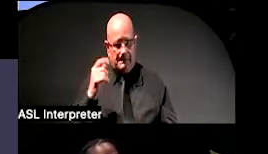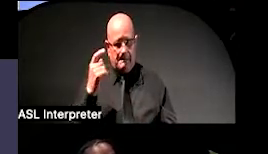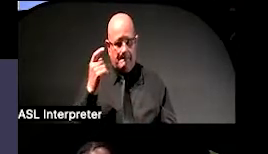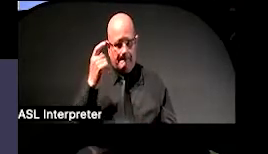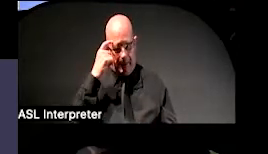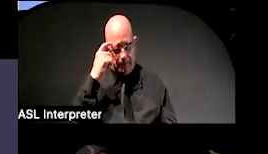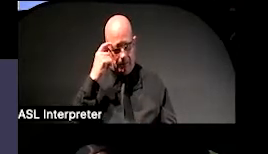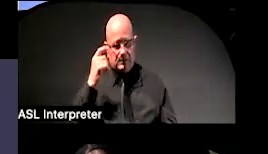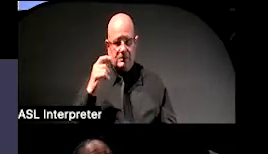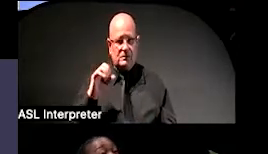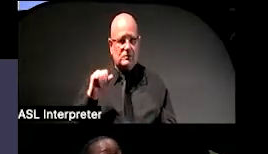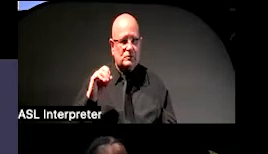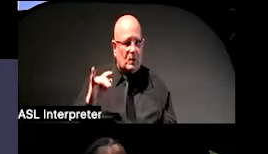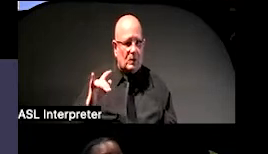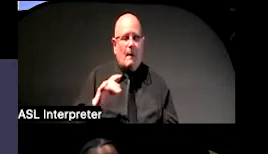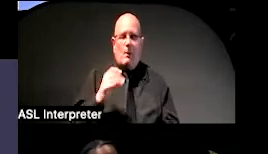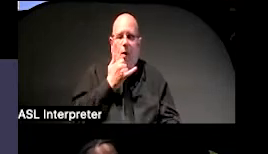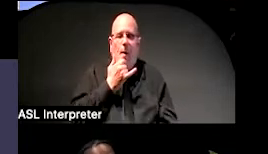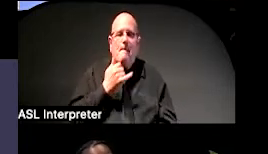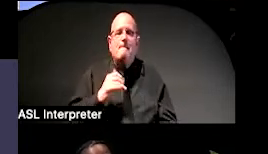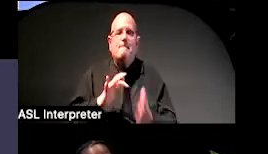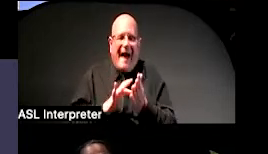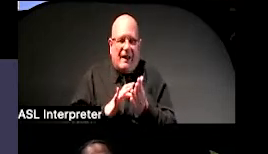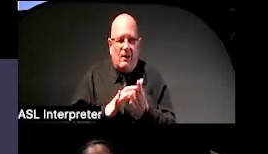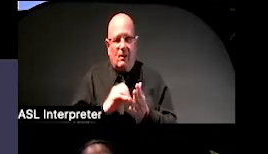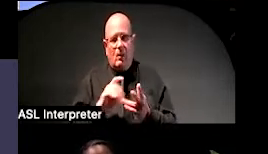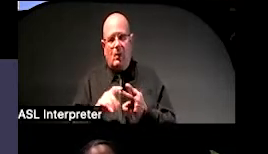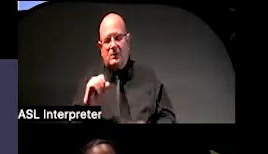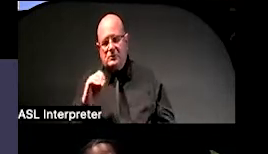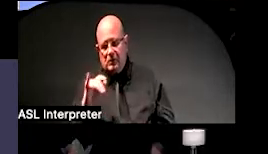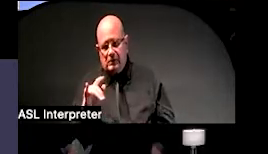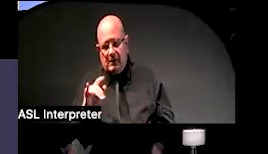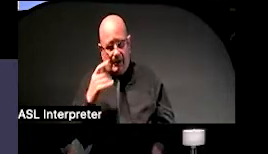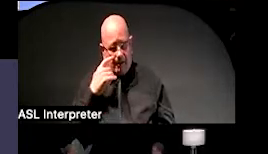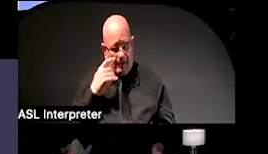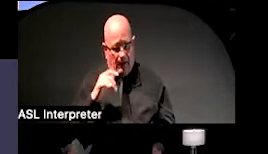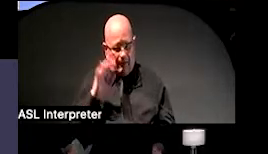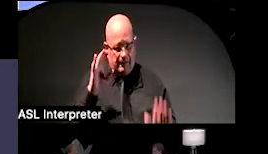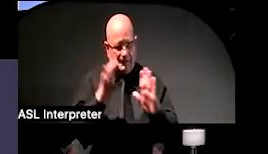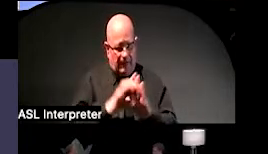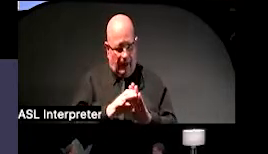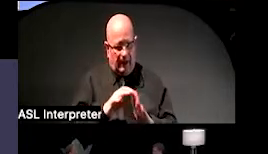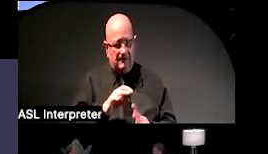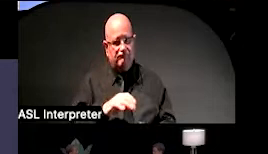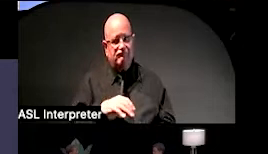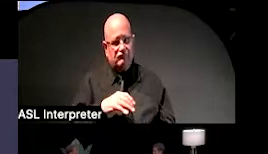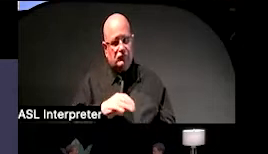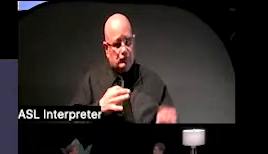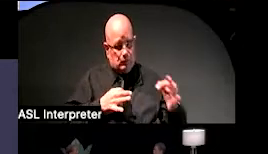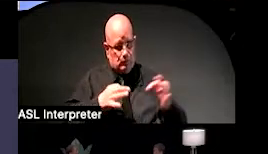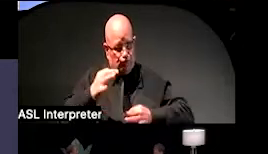or social, or medical or social, medical or social. I think you have a slide prepared that kind of